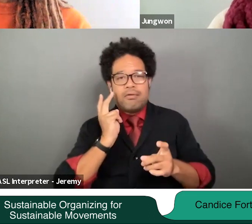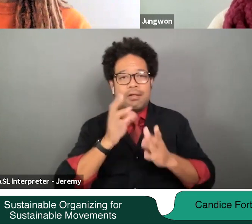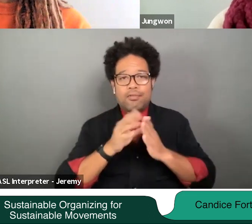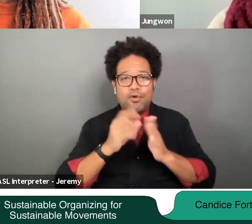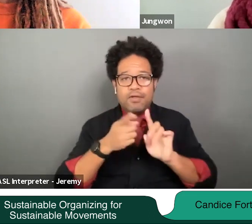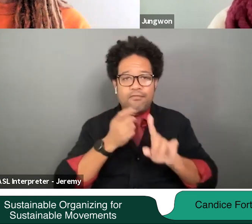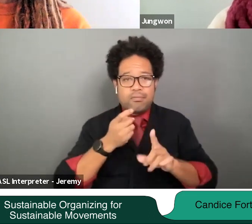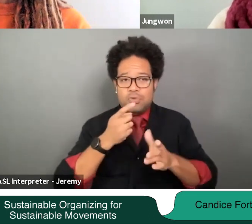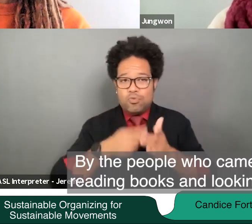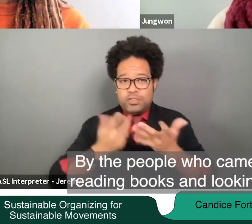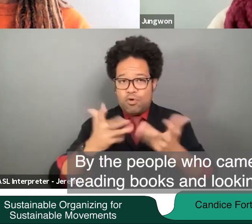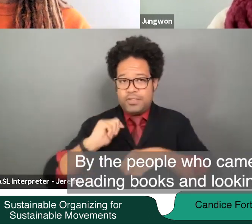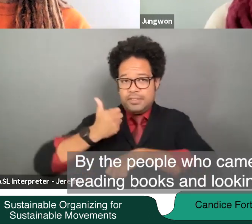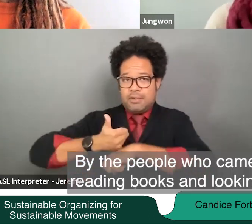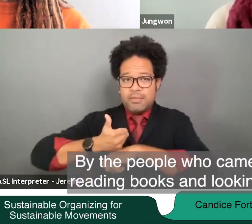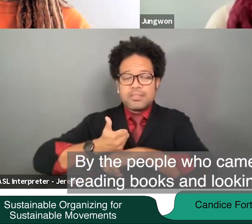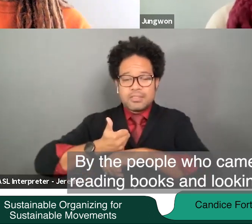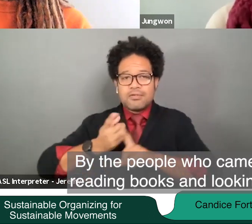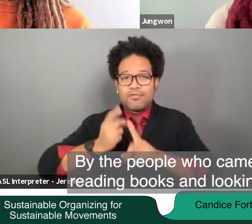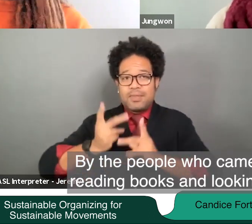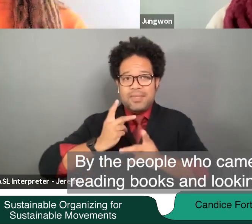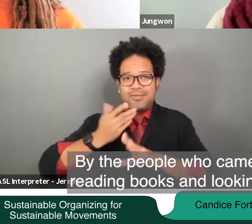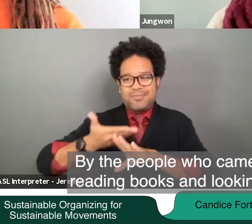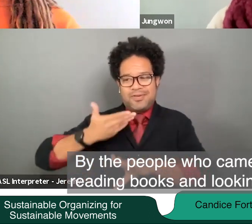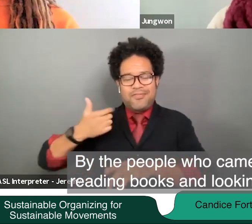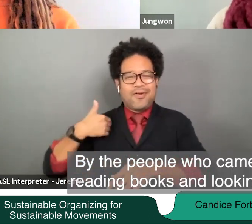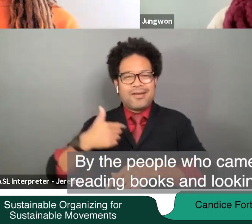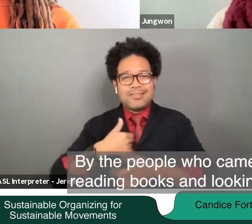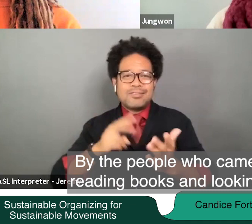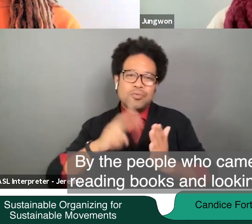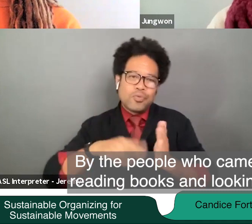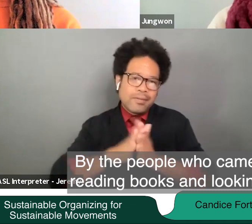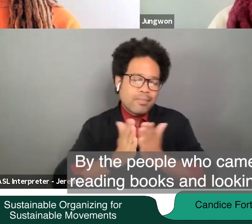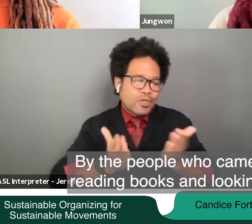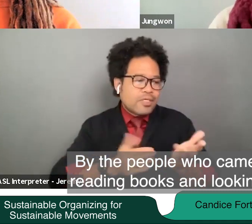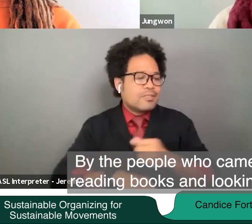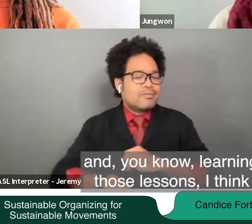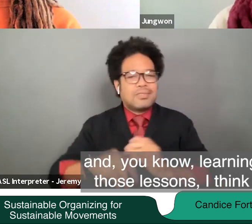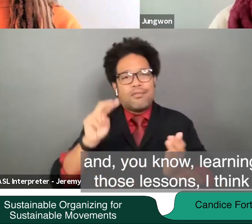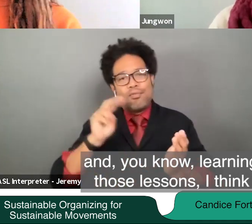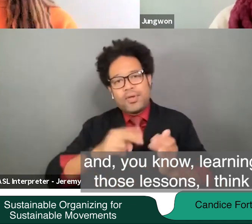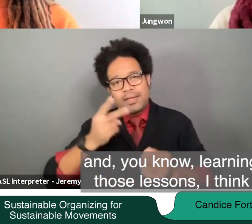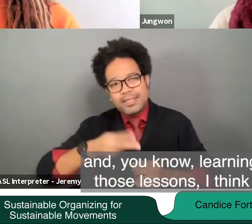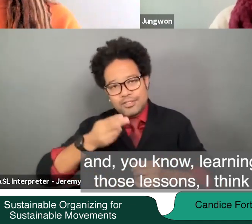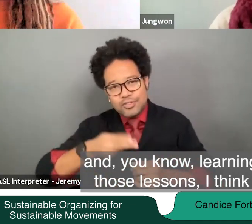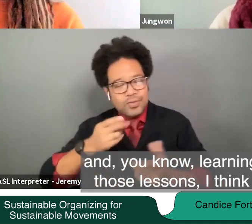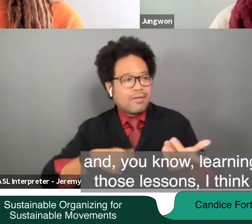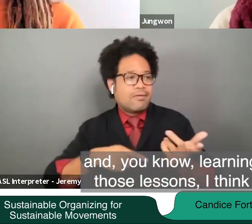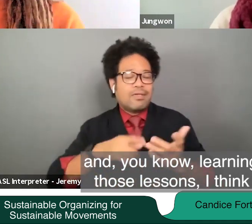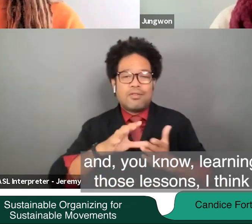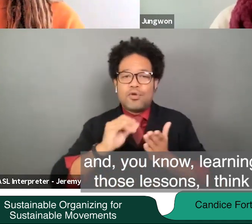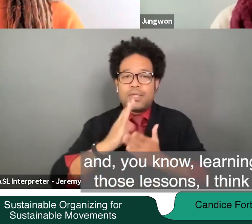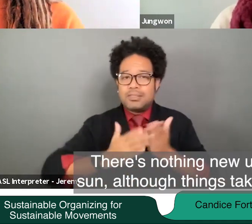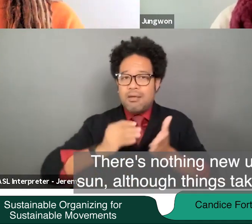established by the people who came before us, reading books and looking at history and, you know, learning some of those